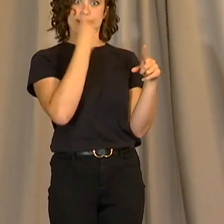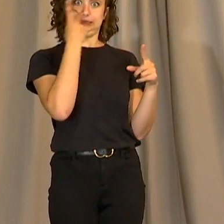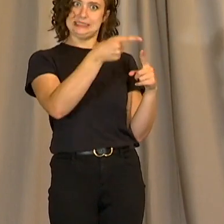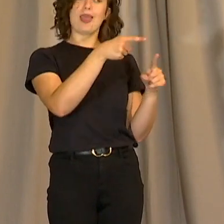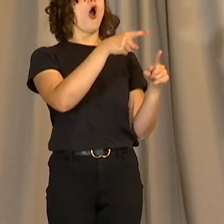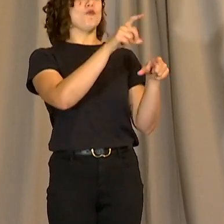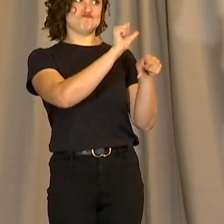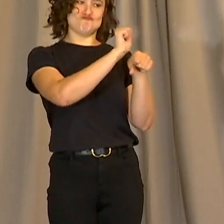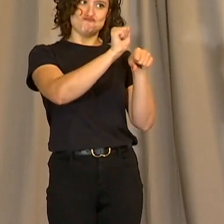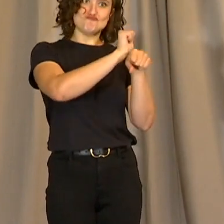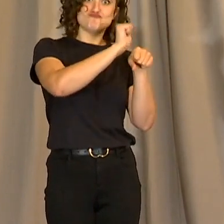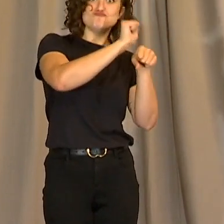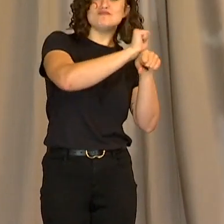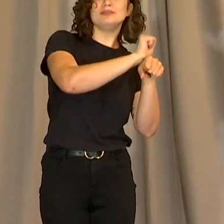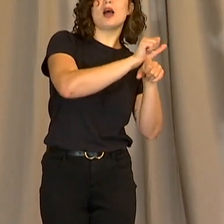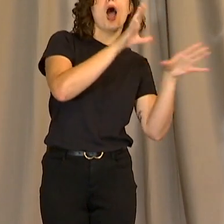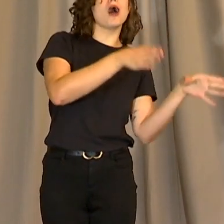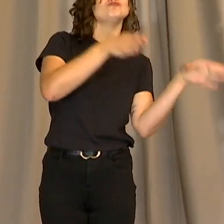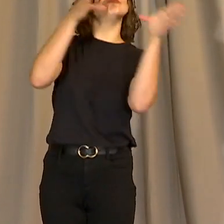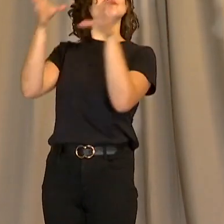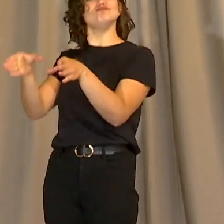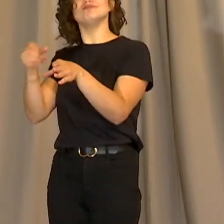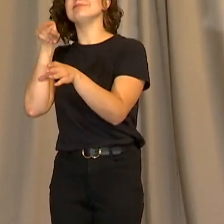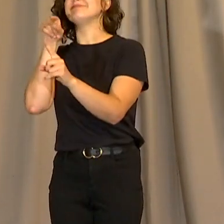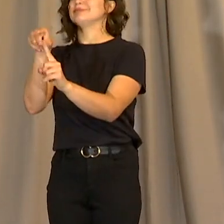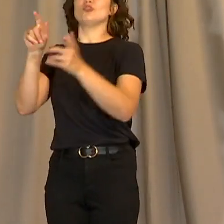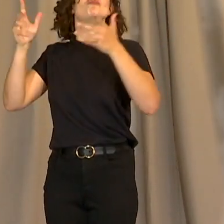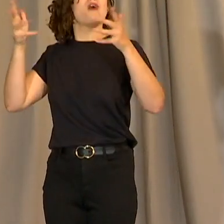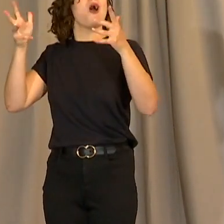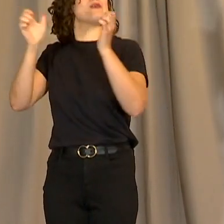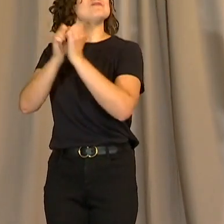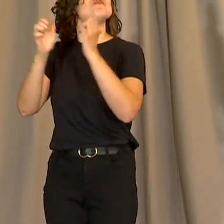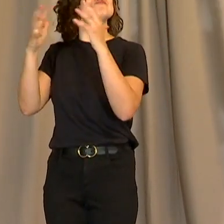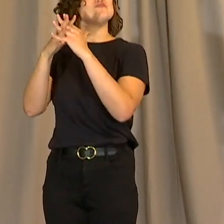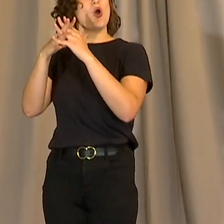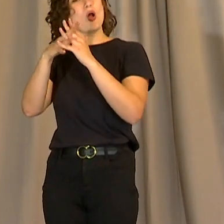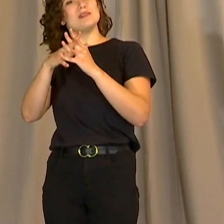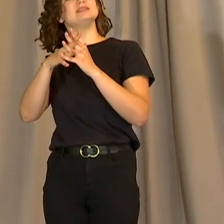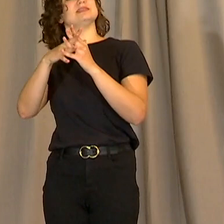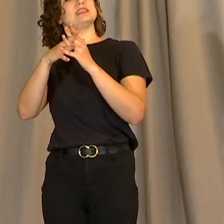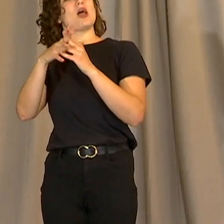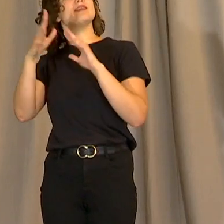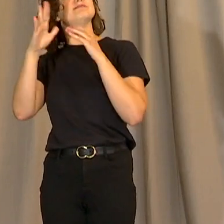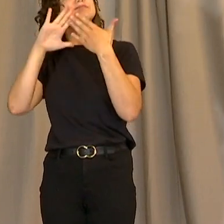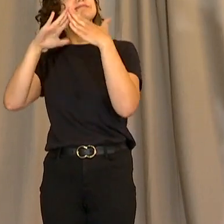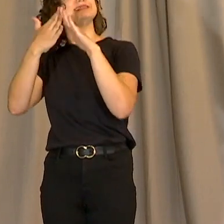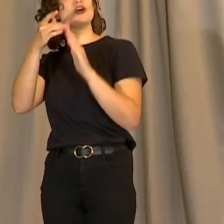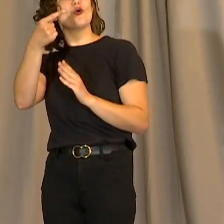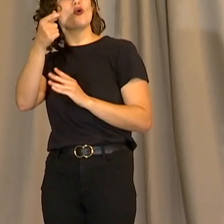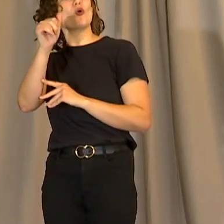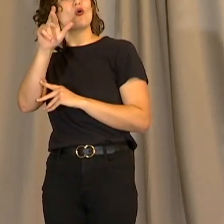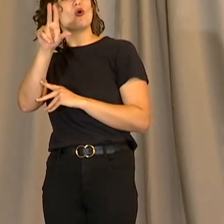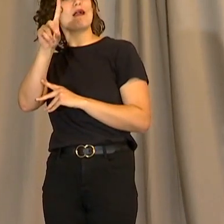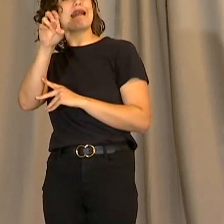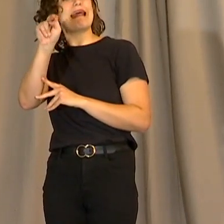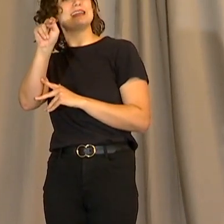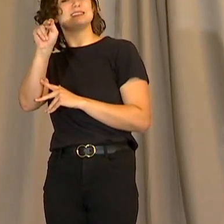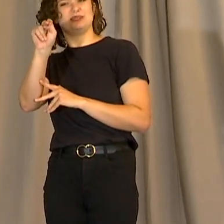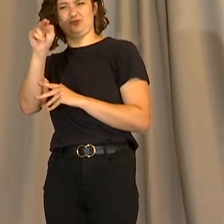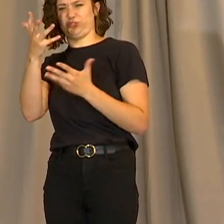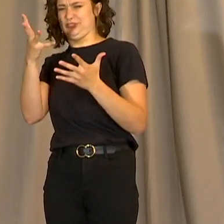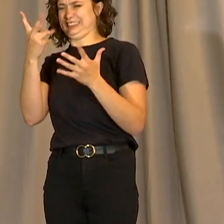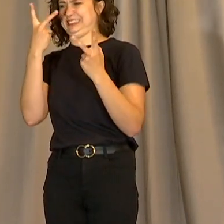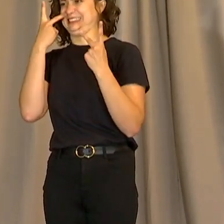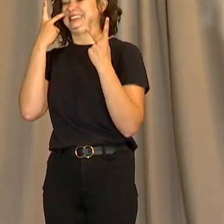over here, he's already created a whole urban garden, right? Like, I should be able to see your work because you looked at the